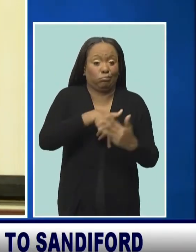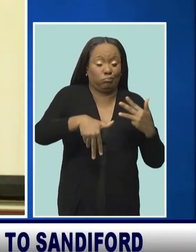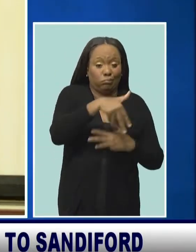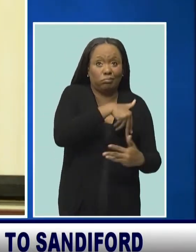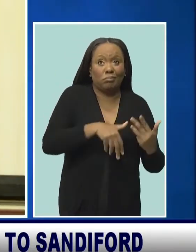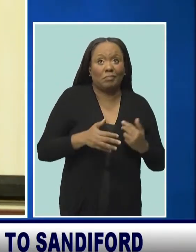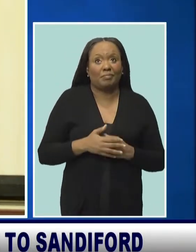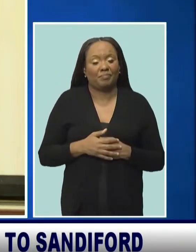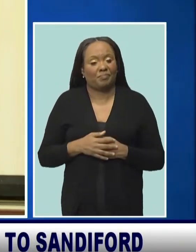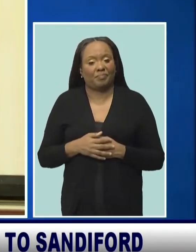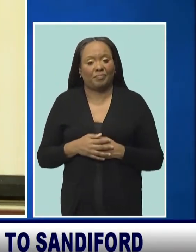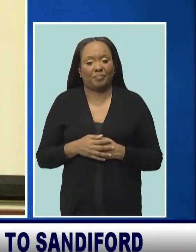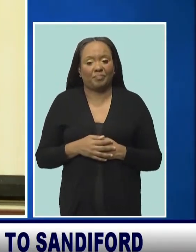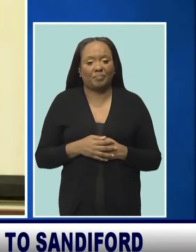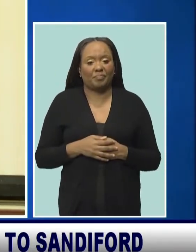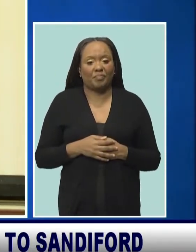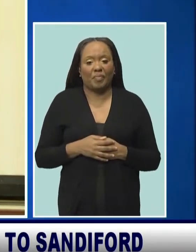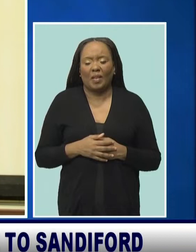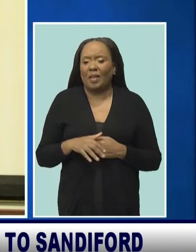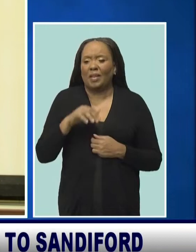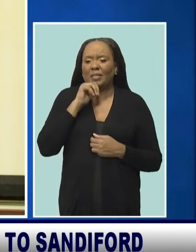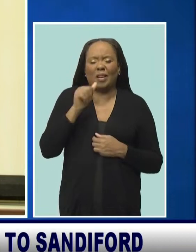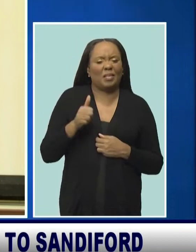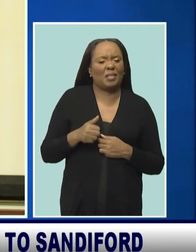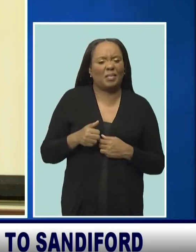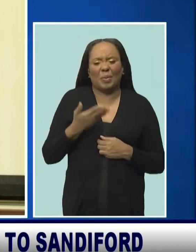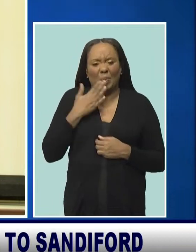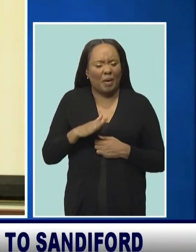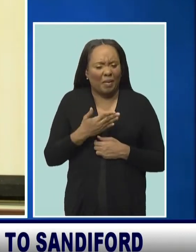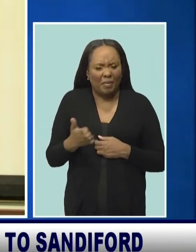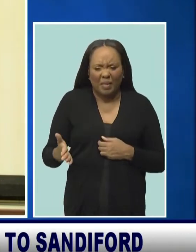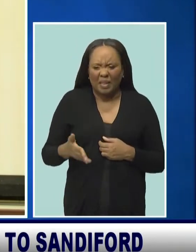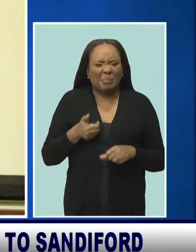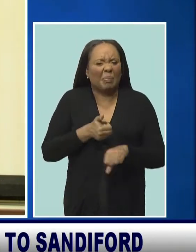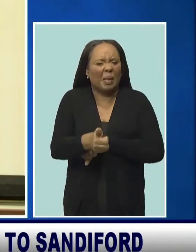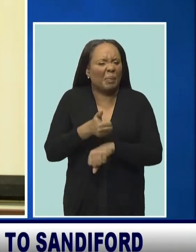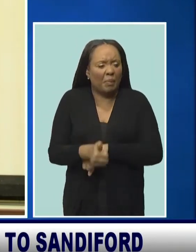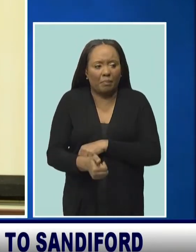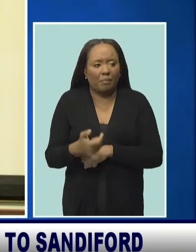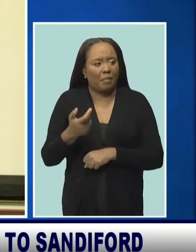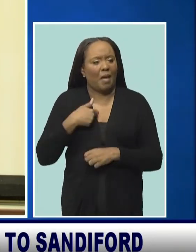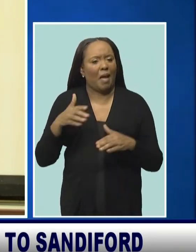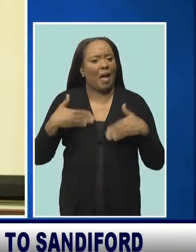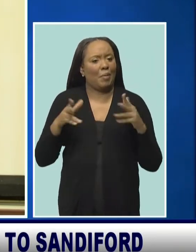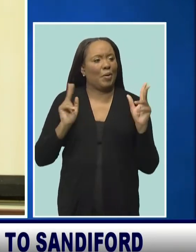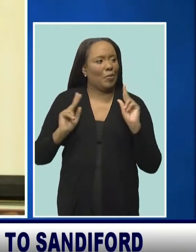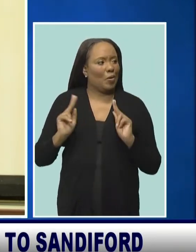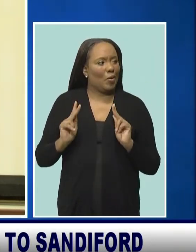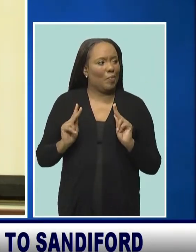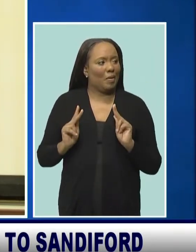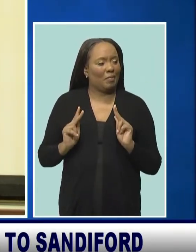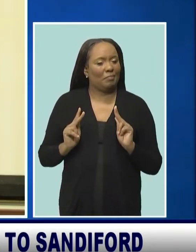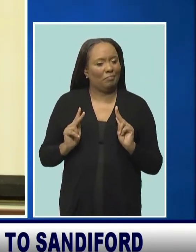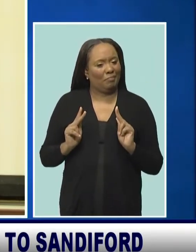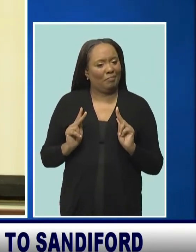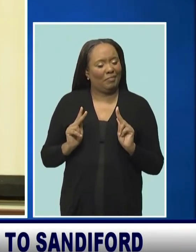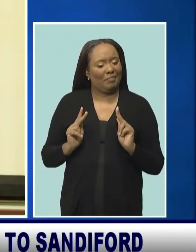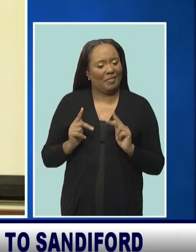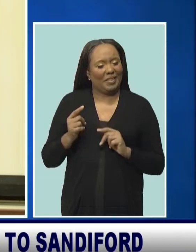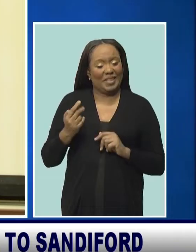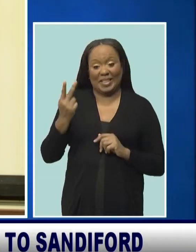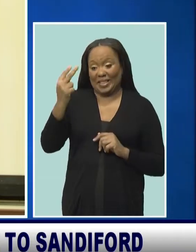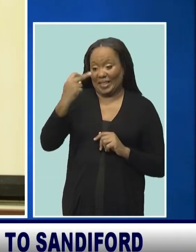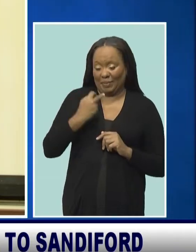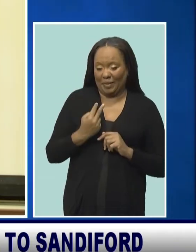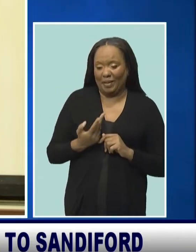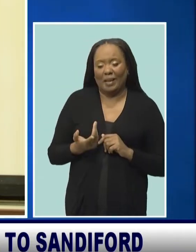not an accusation that one should try to get away from. So I was happy to be associated with Sir Lloyd. I mean, even now, there's hardly